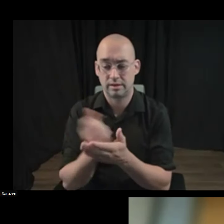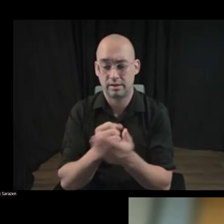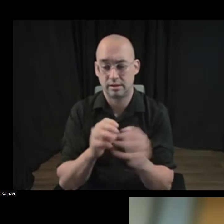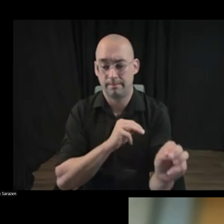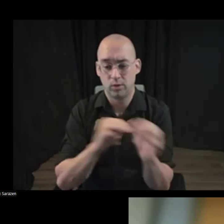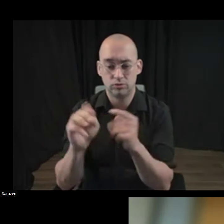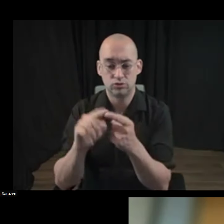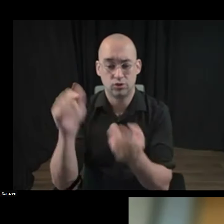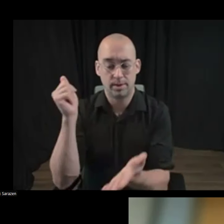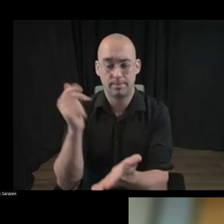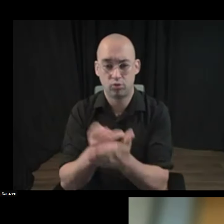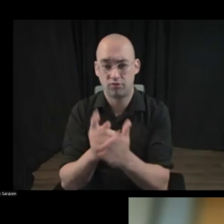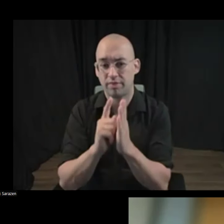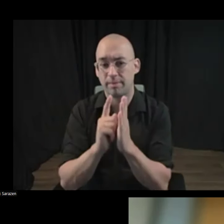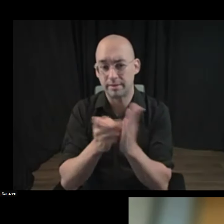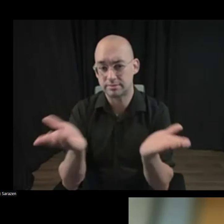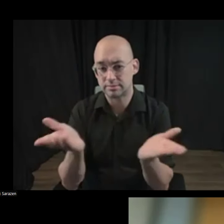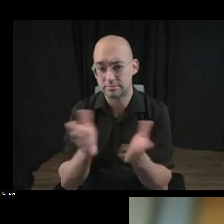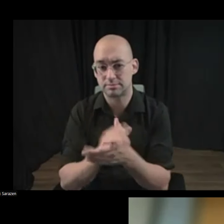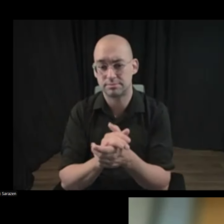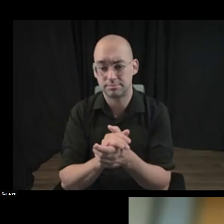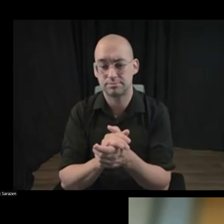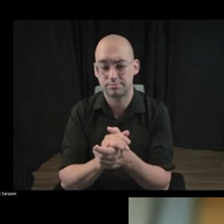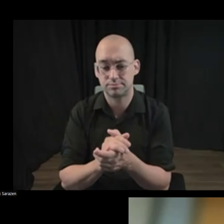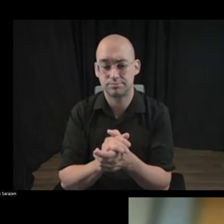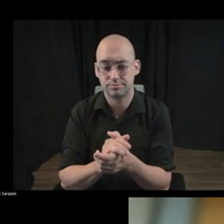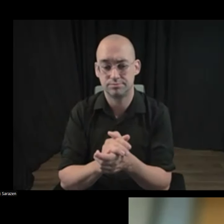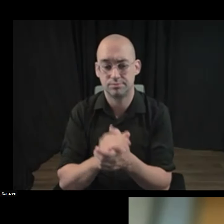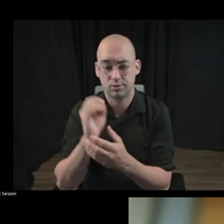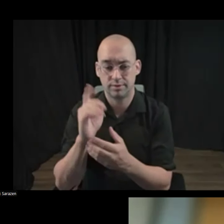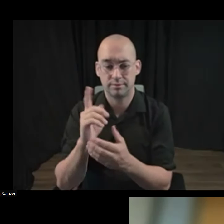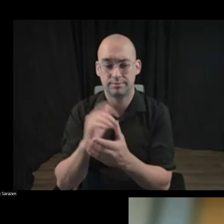approve the minutes? So moved. All right. Claire.